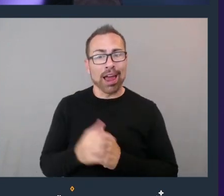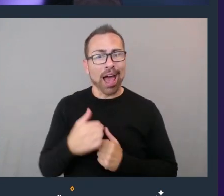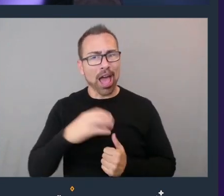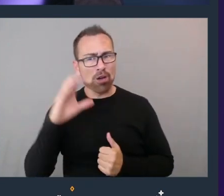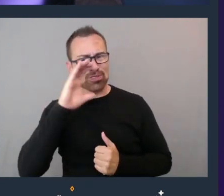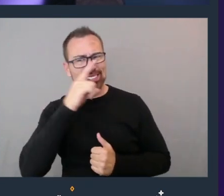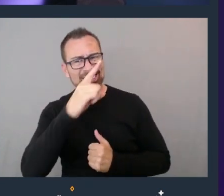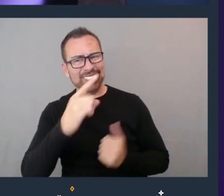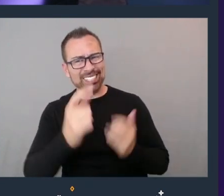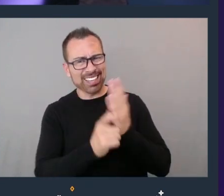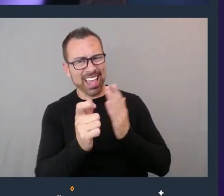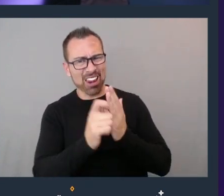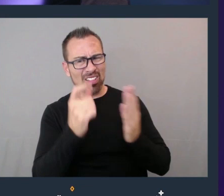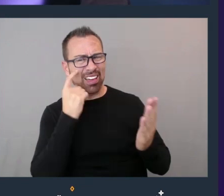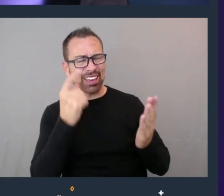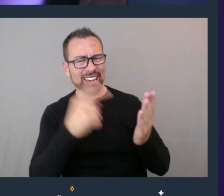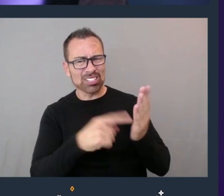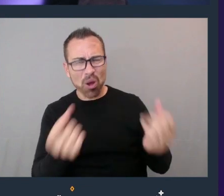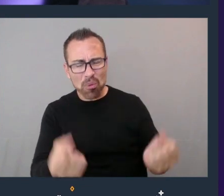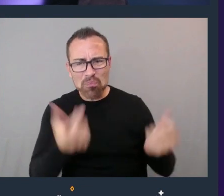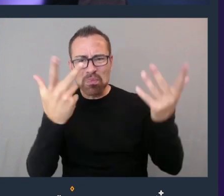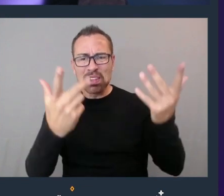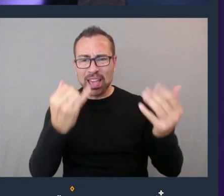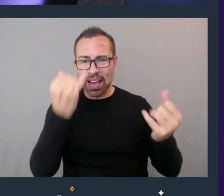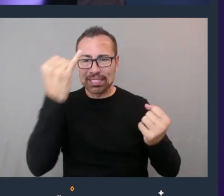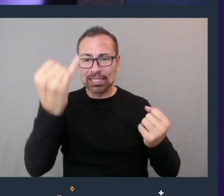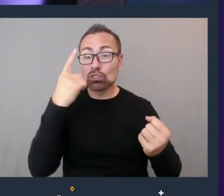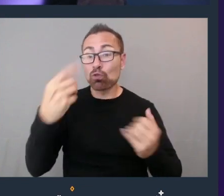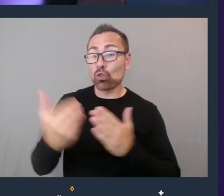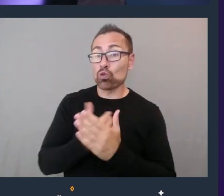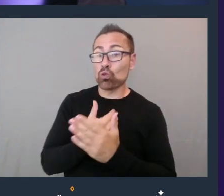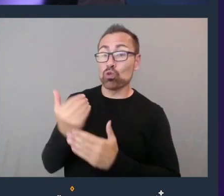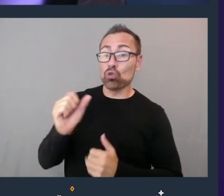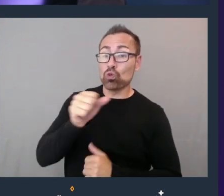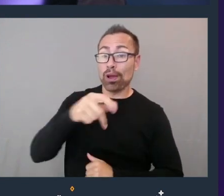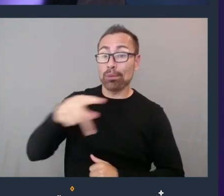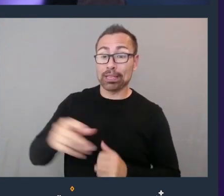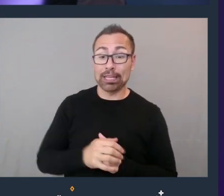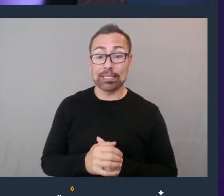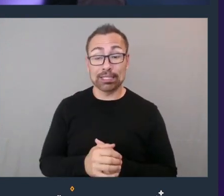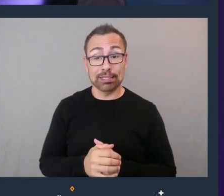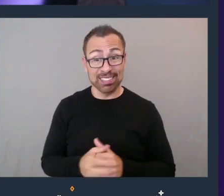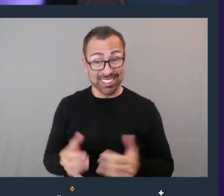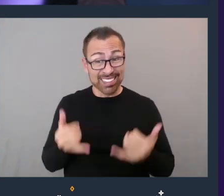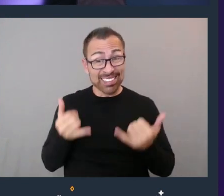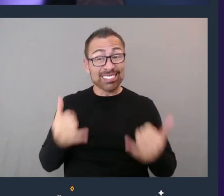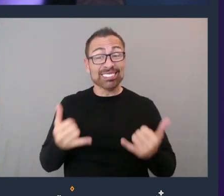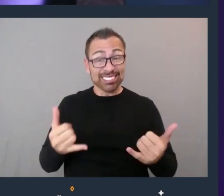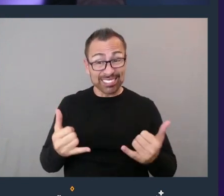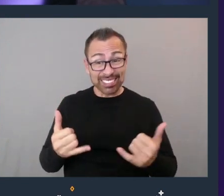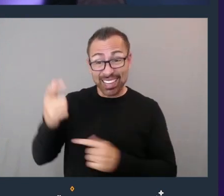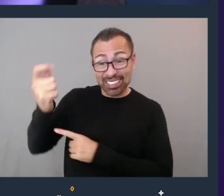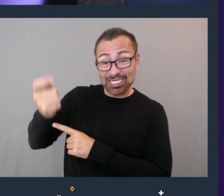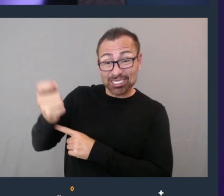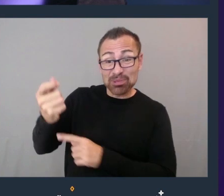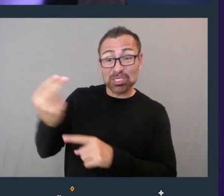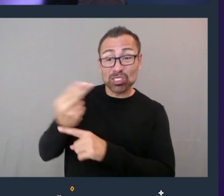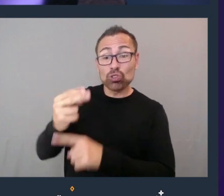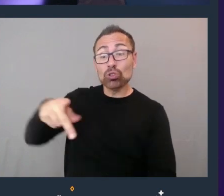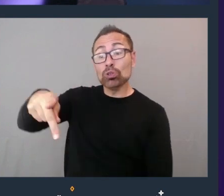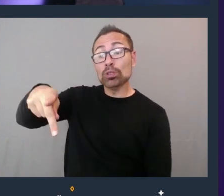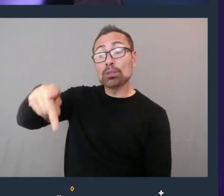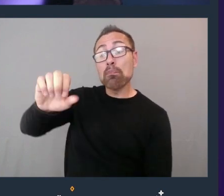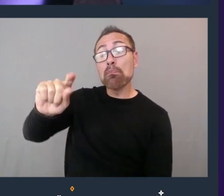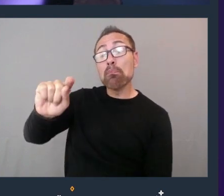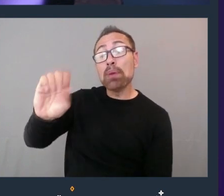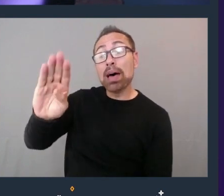new applications. So with this launch, we're now unlocking use cases for subscribers to be able to use petabytes of data without having to move a